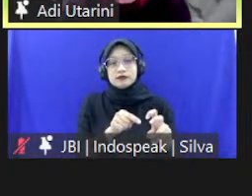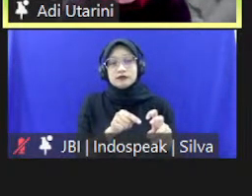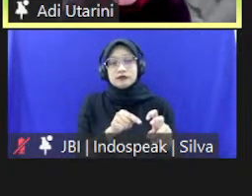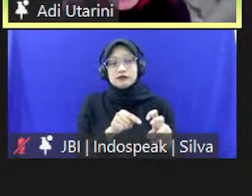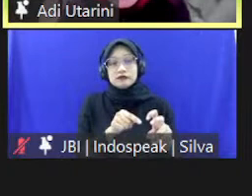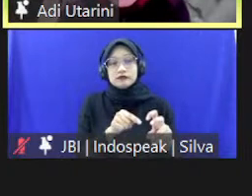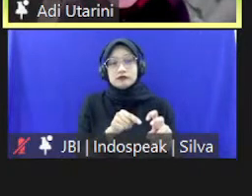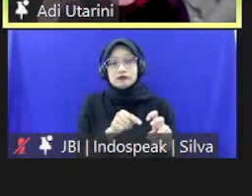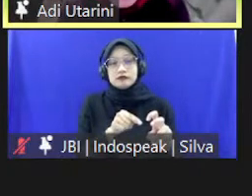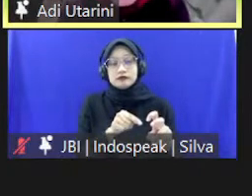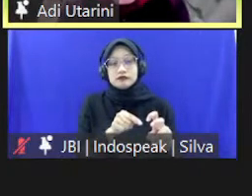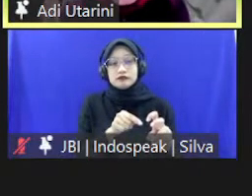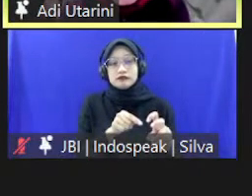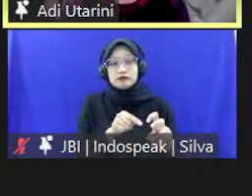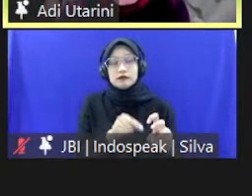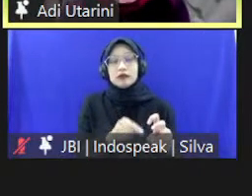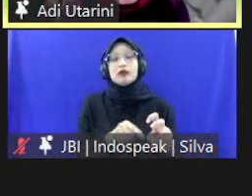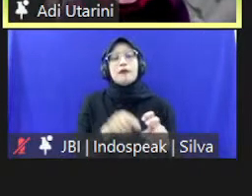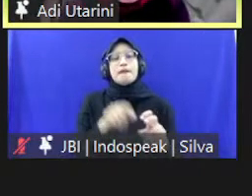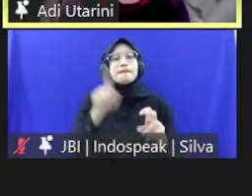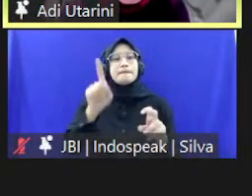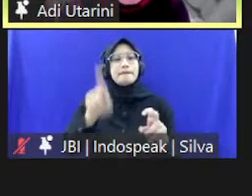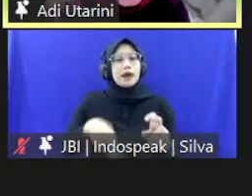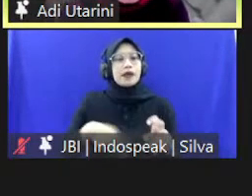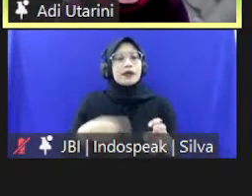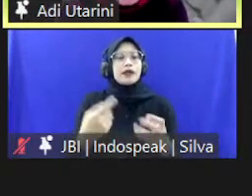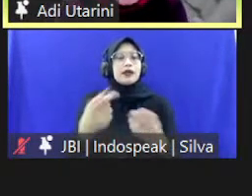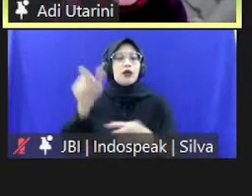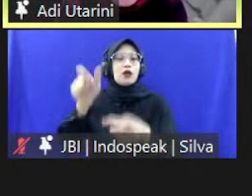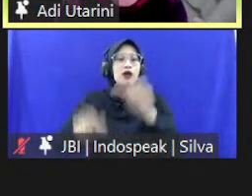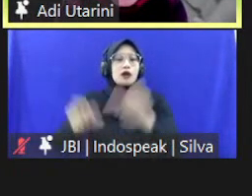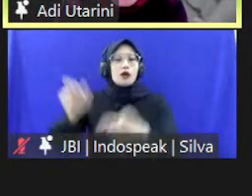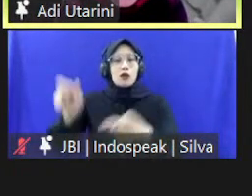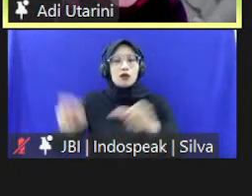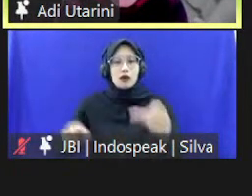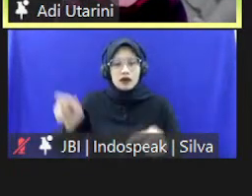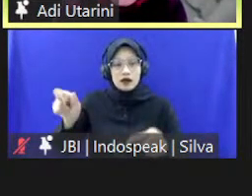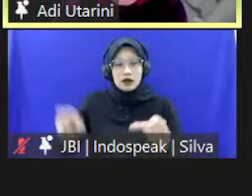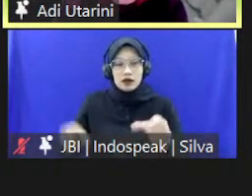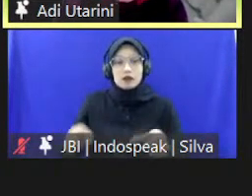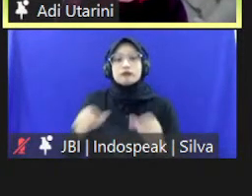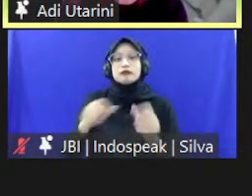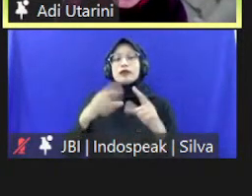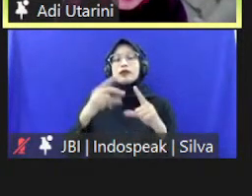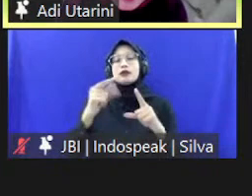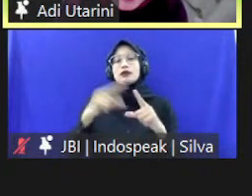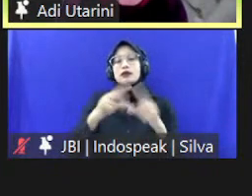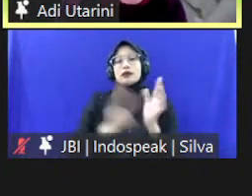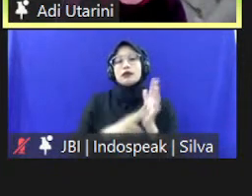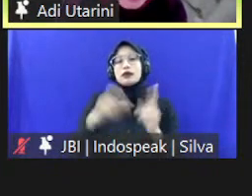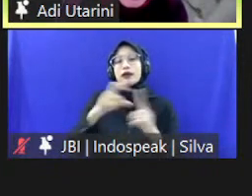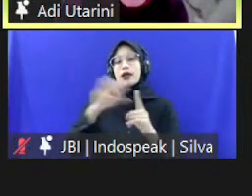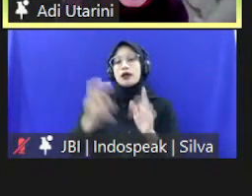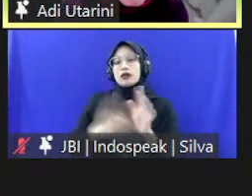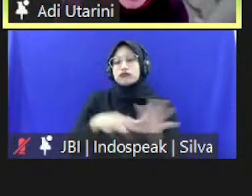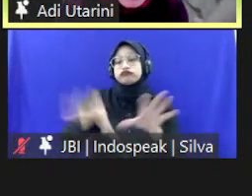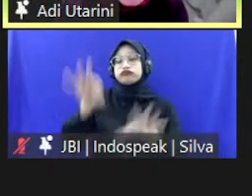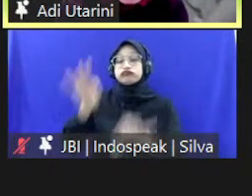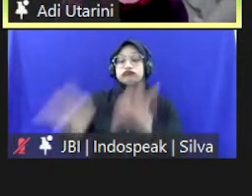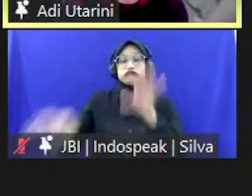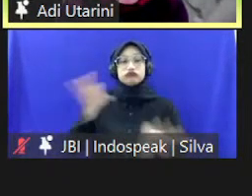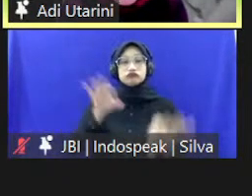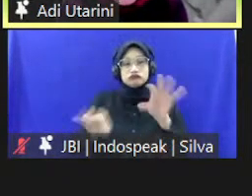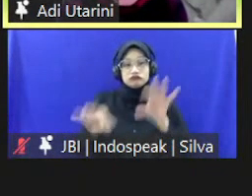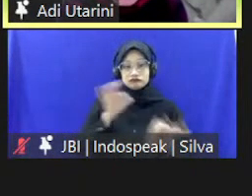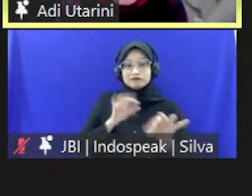public randomization, which is a new also method that we did. And last but not least is also the